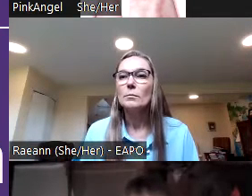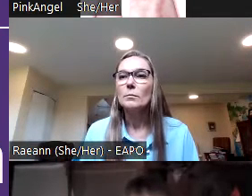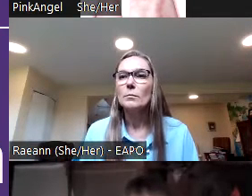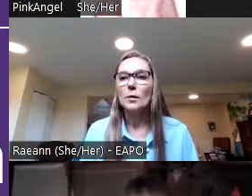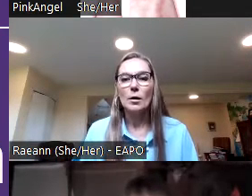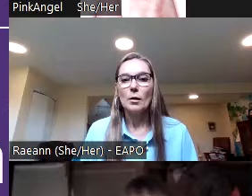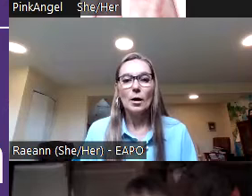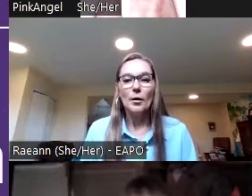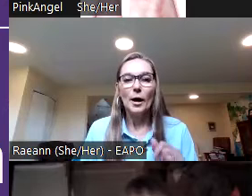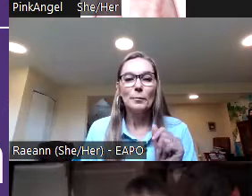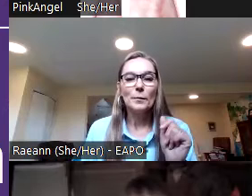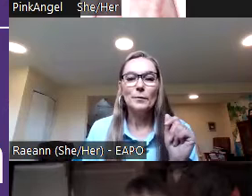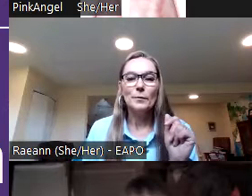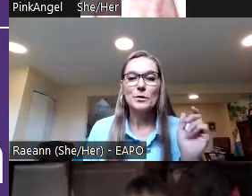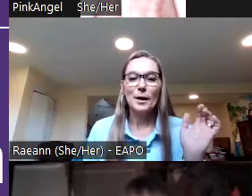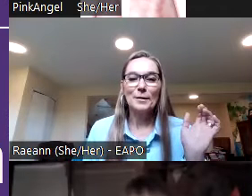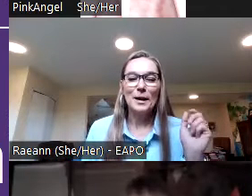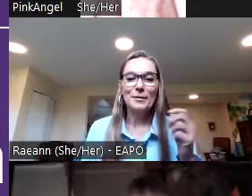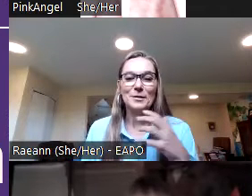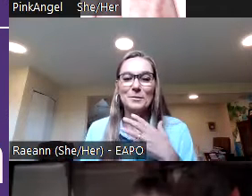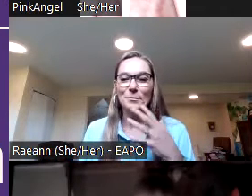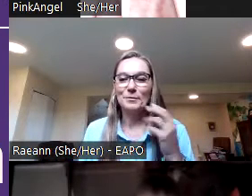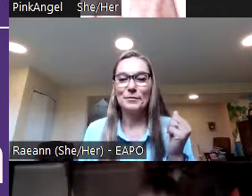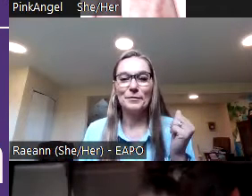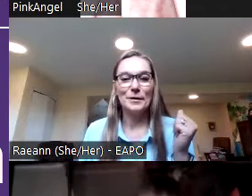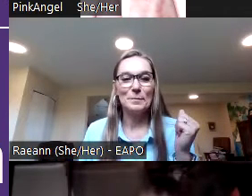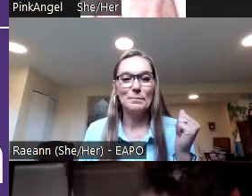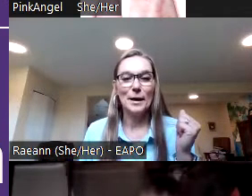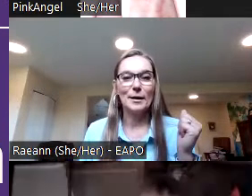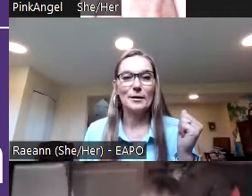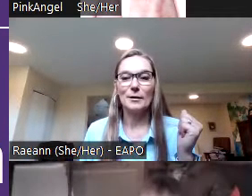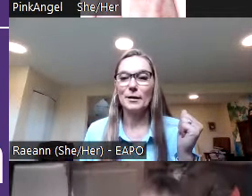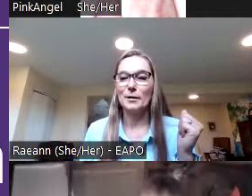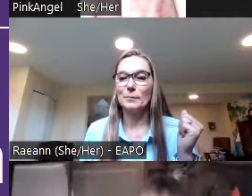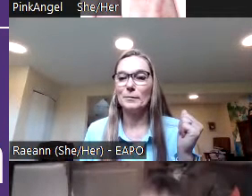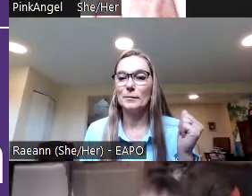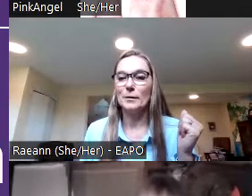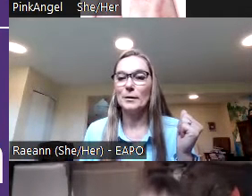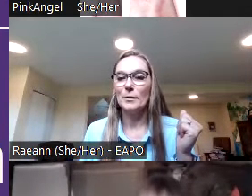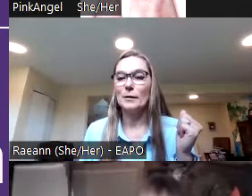Have we lost you? I'm having some feedback.